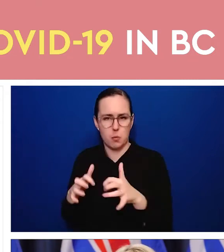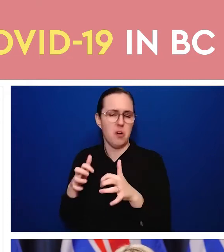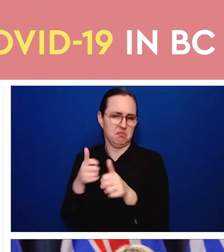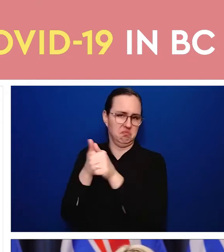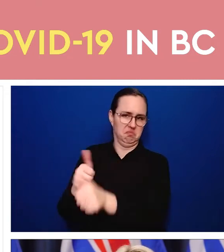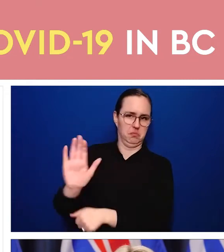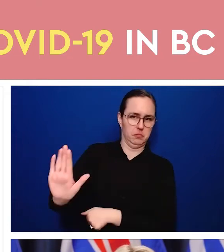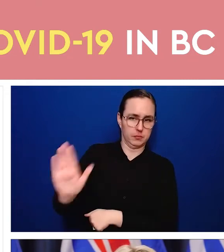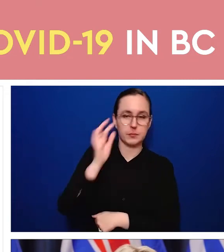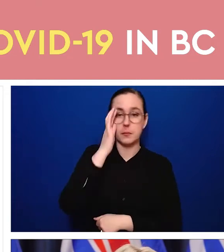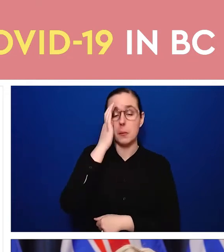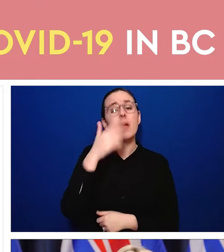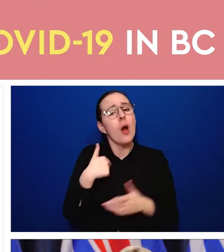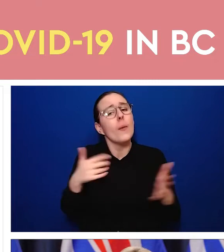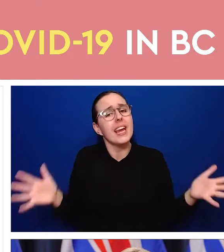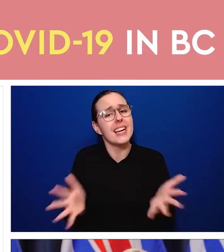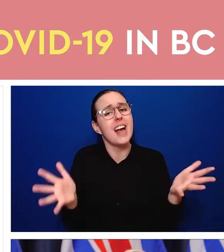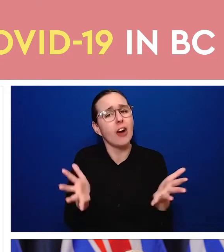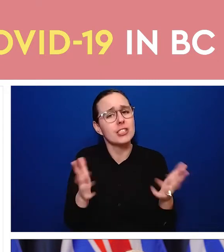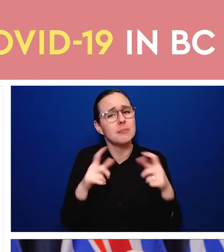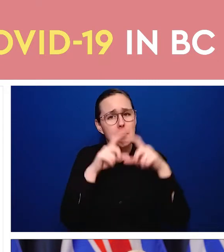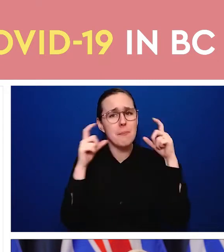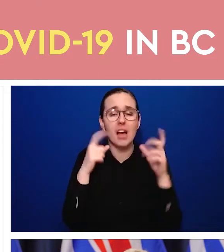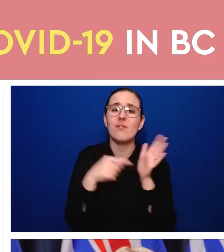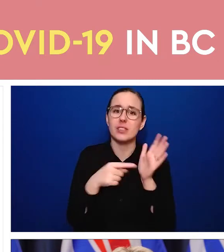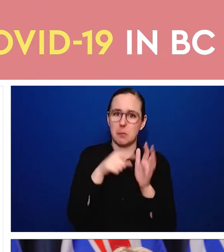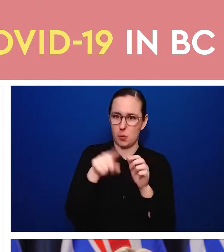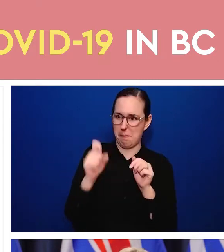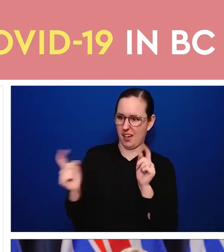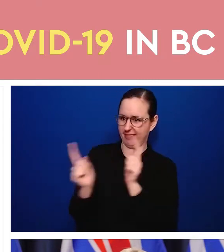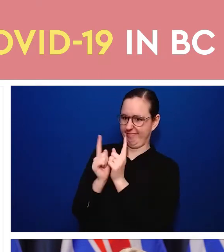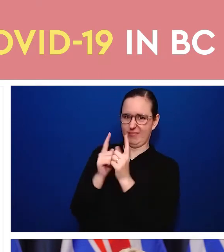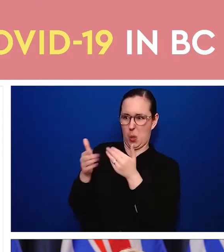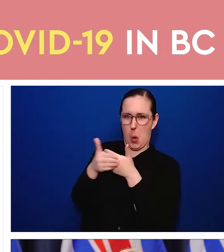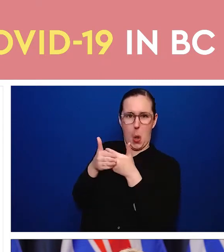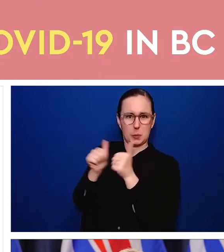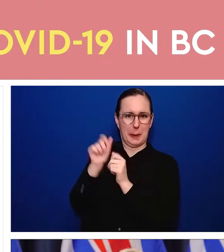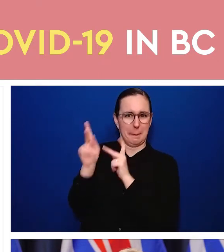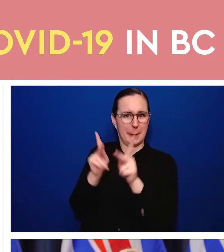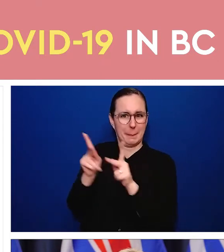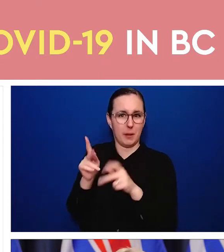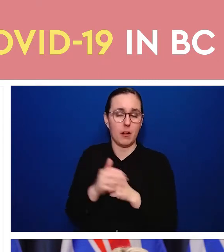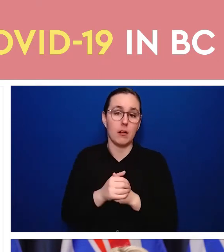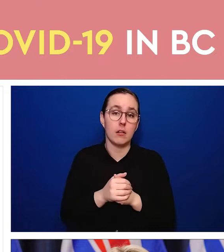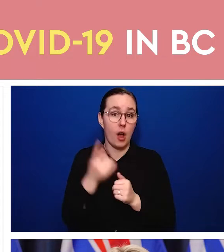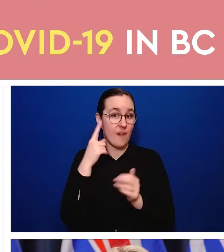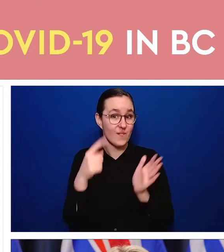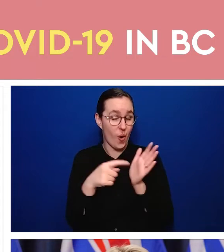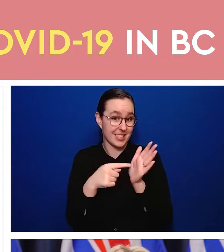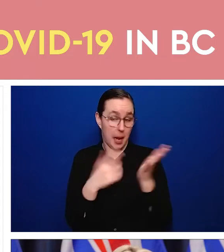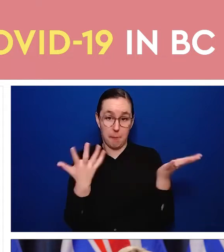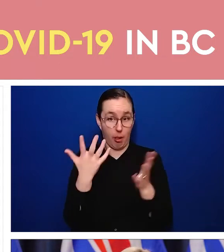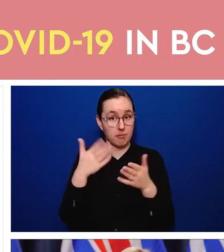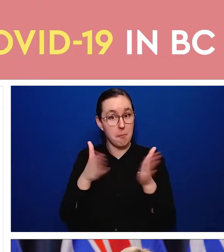get close to other people and we can't necessarily avoid it in things like public transit and on BC ferries. But they're no